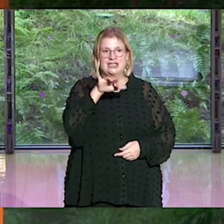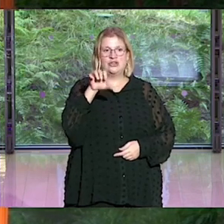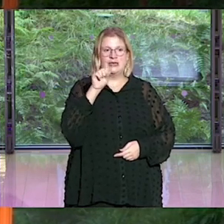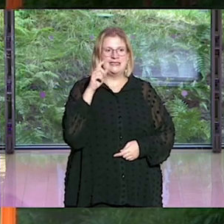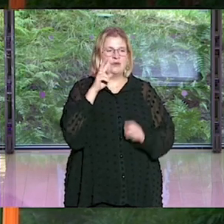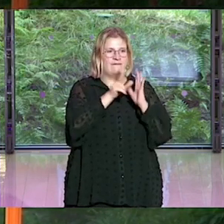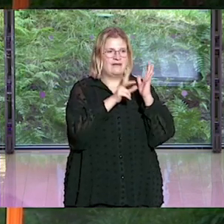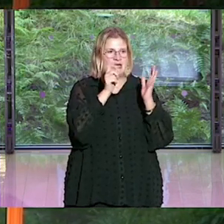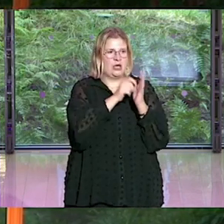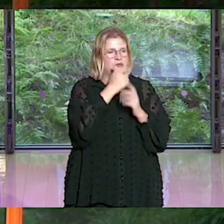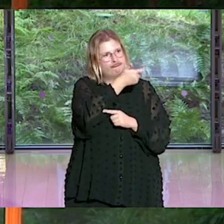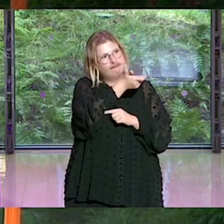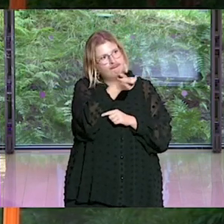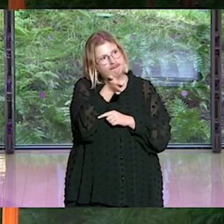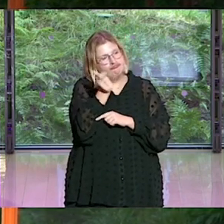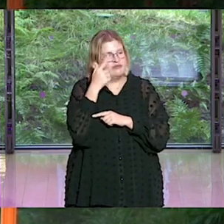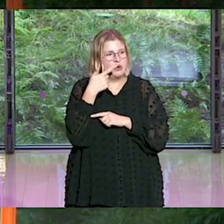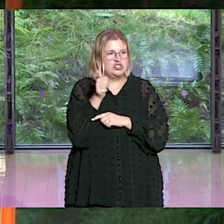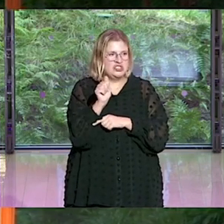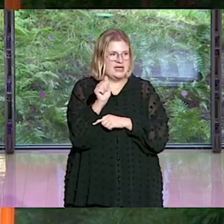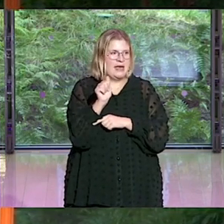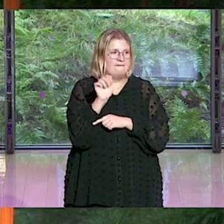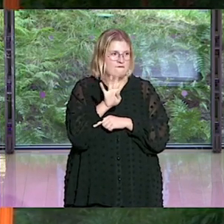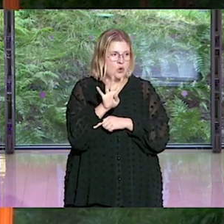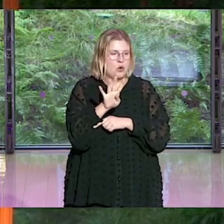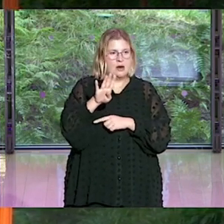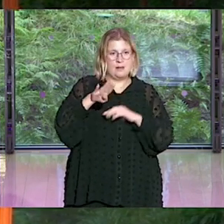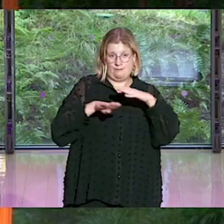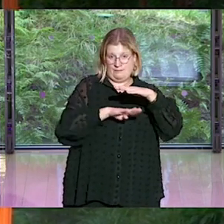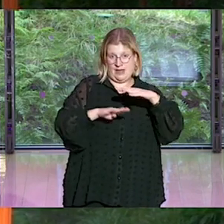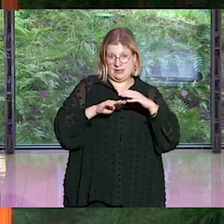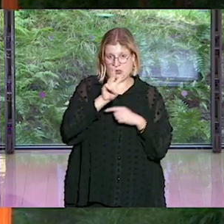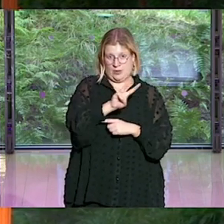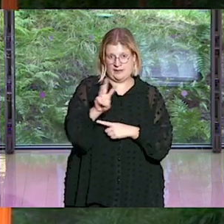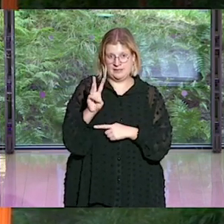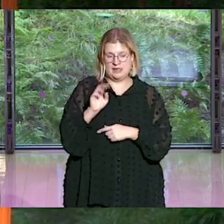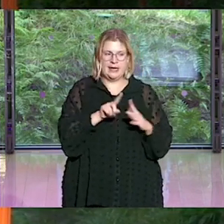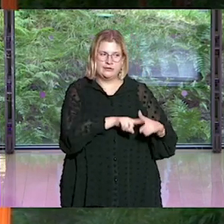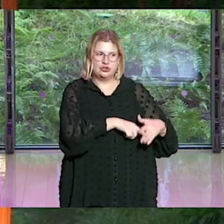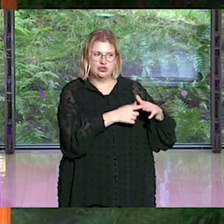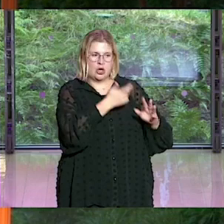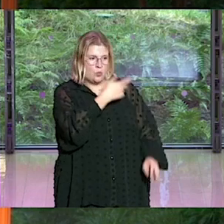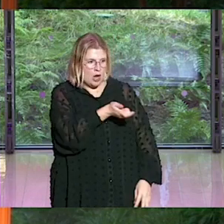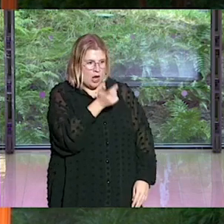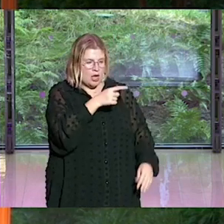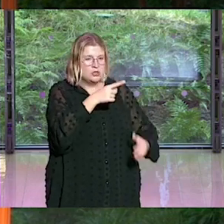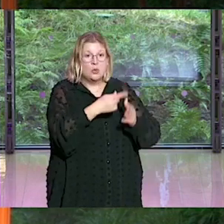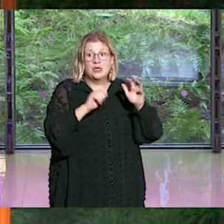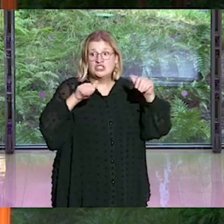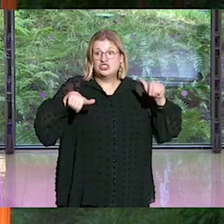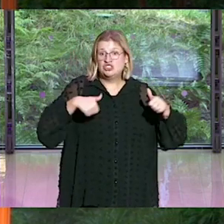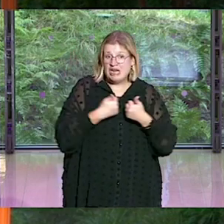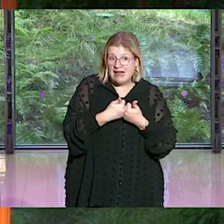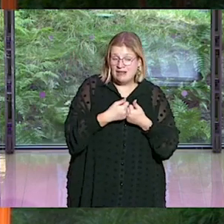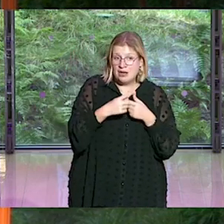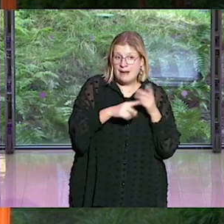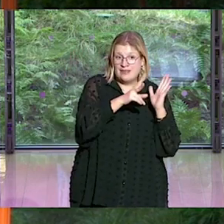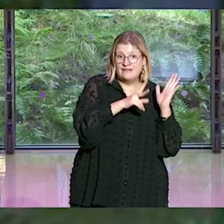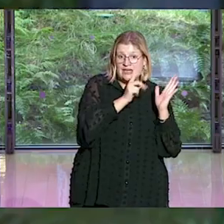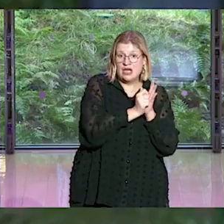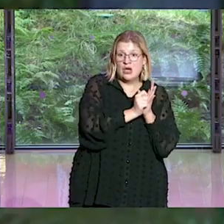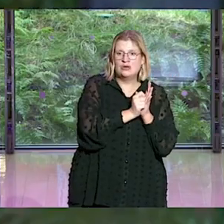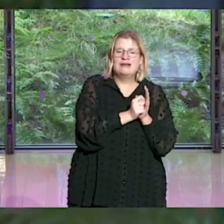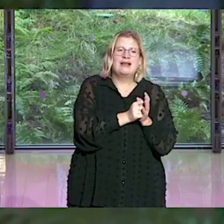of videos on GA4 basics, so that's always a great place to start. What's challenging, or what can be challenging about them, is they